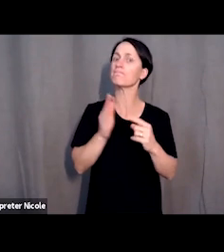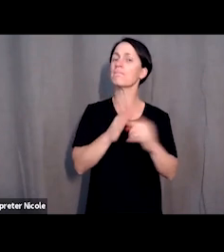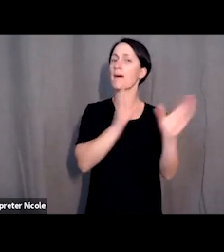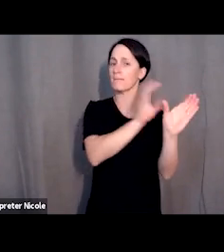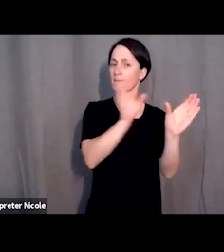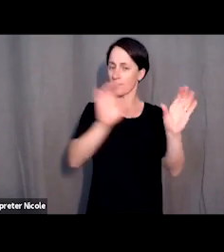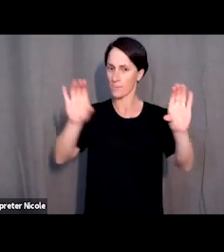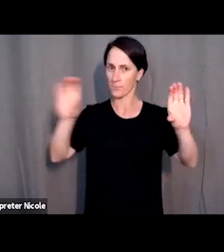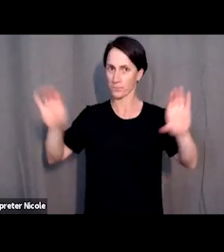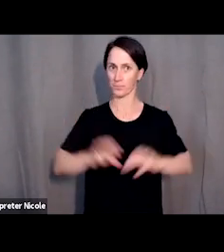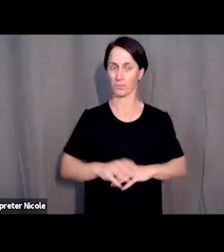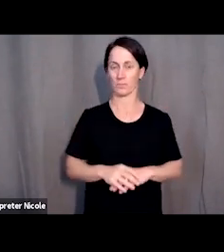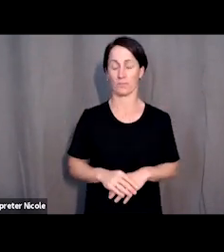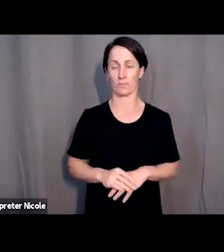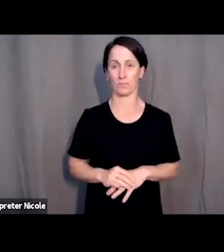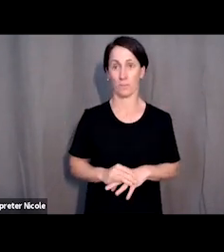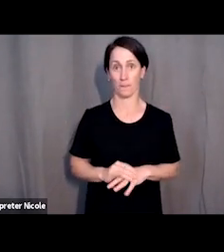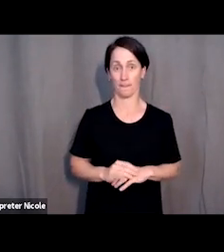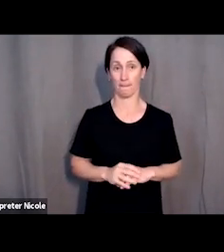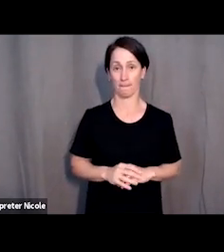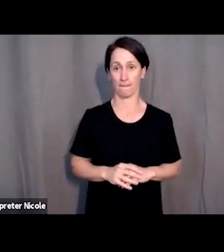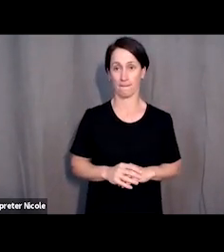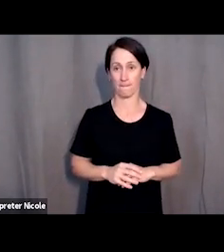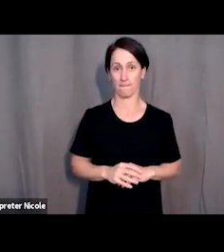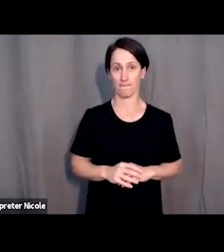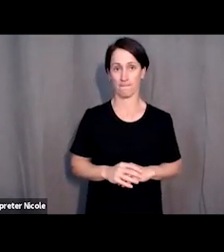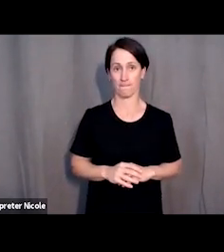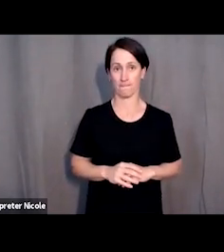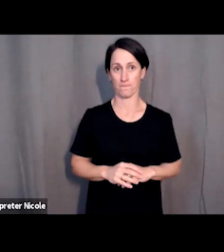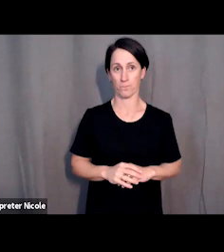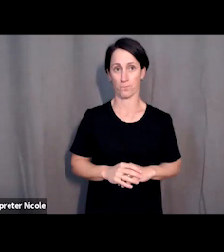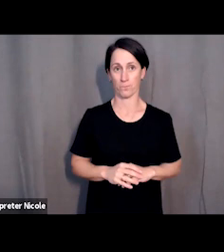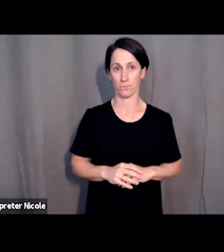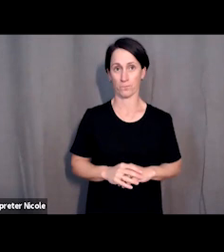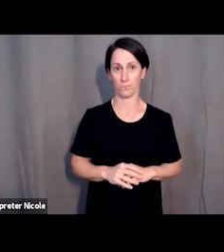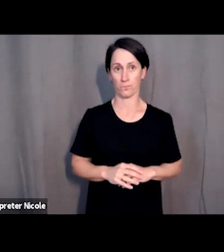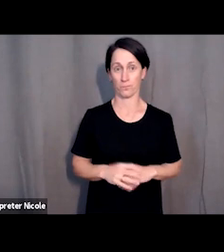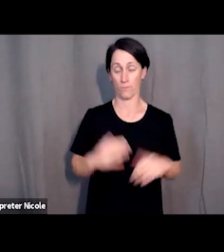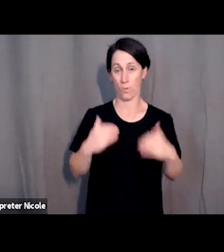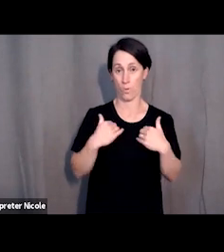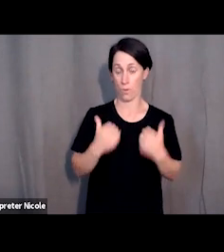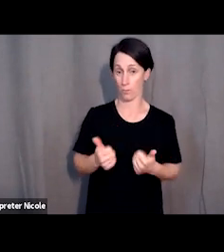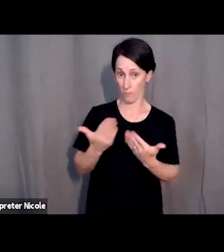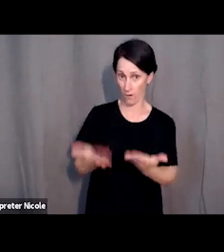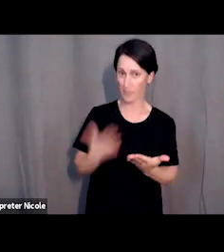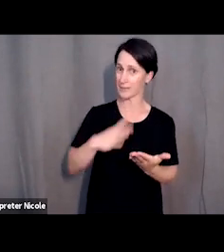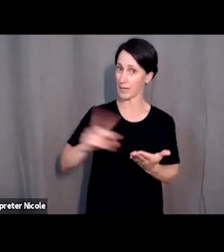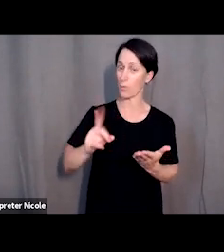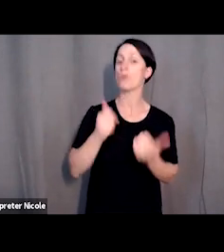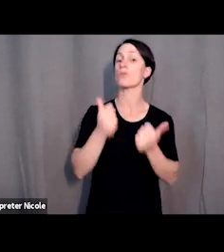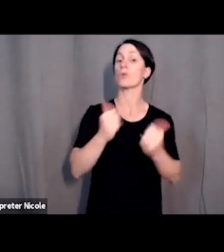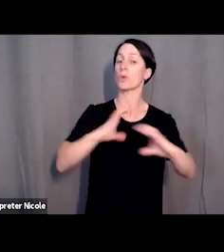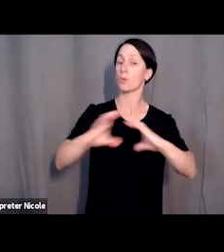all of these categories. And for the providers, it's good communication, some knowledge